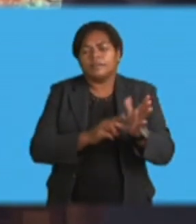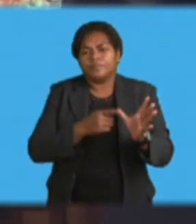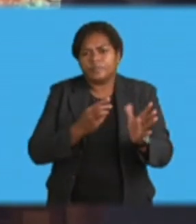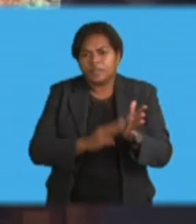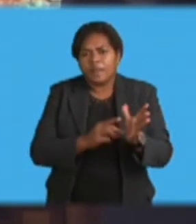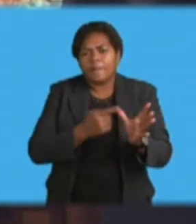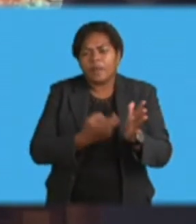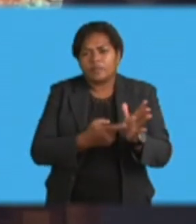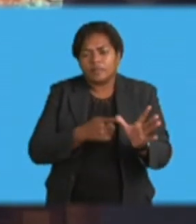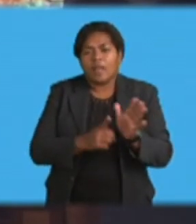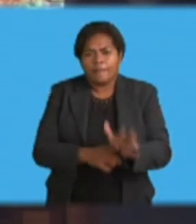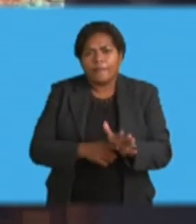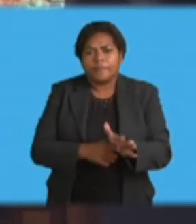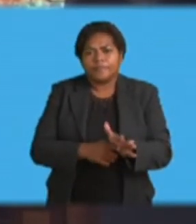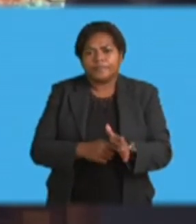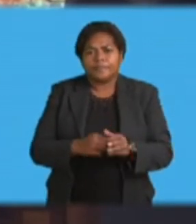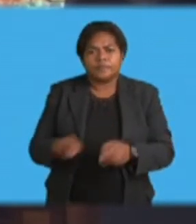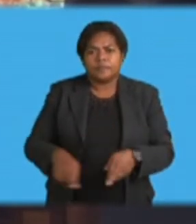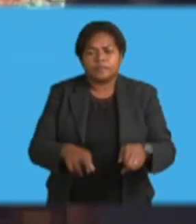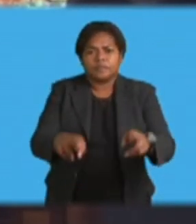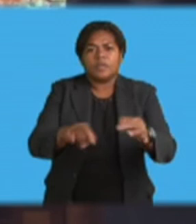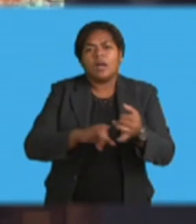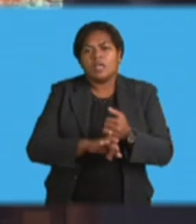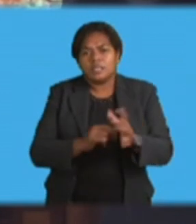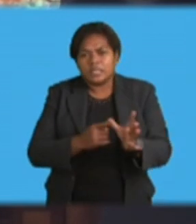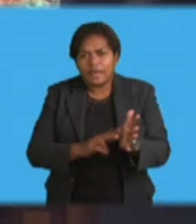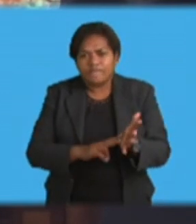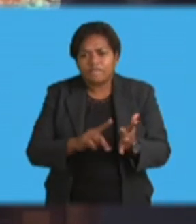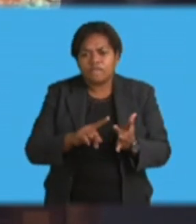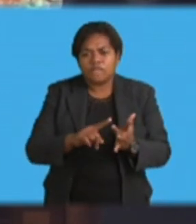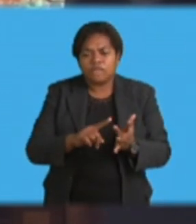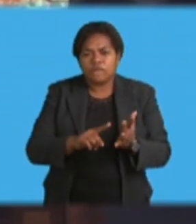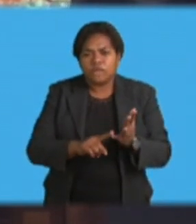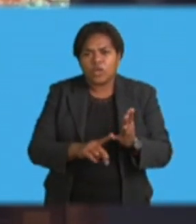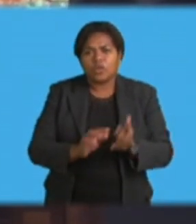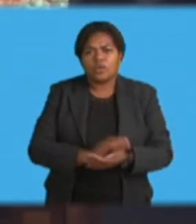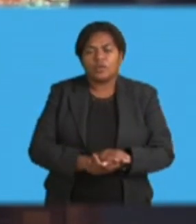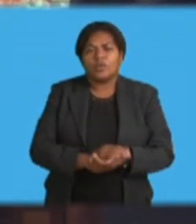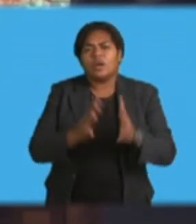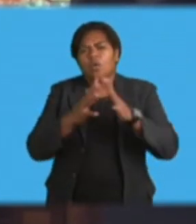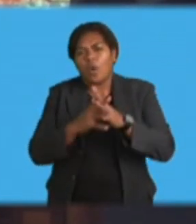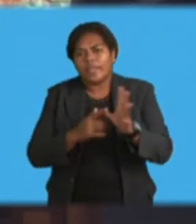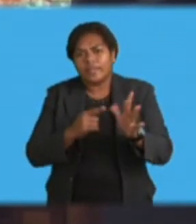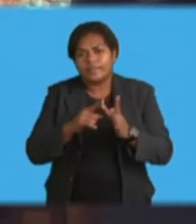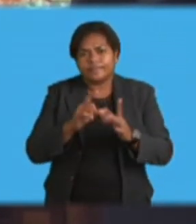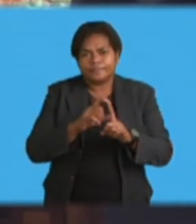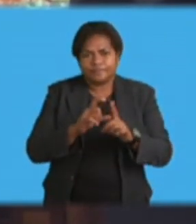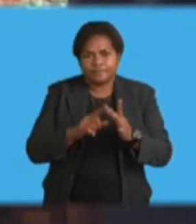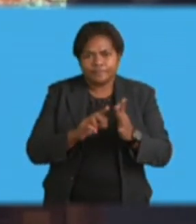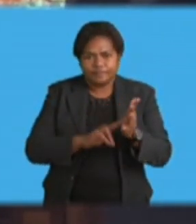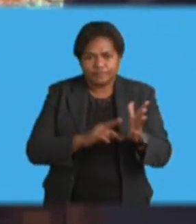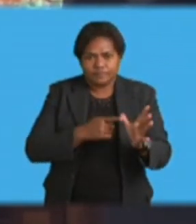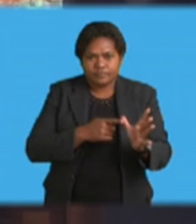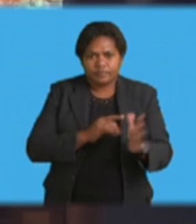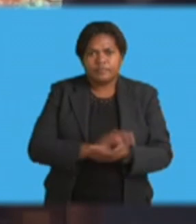Lambasa River, Savu Village Bank Protection, the Wandina River, Seria Village, Wanimala River, Waniwanga Village,